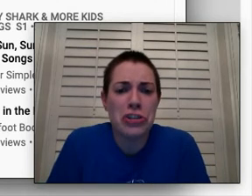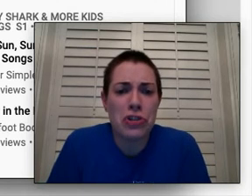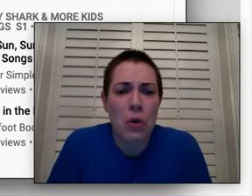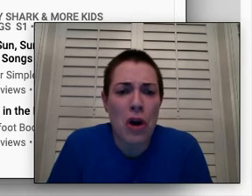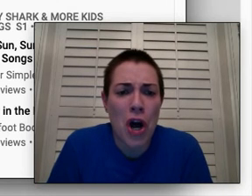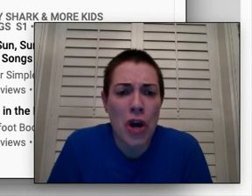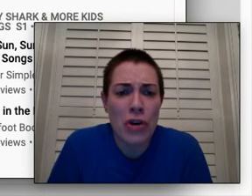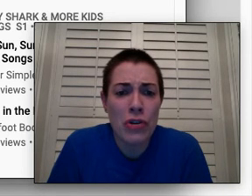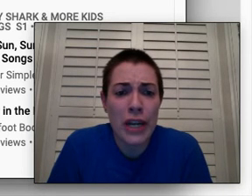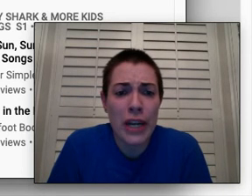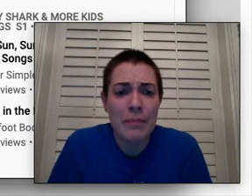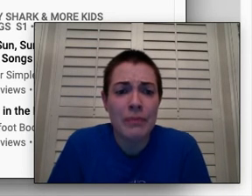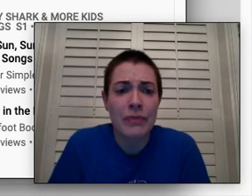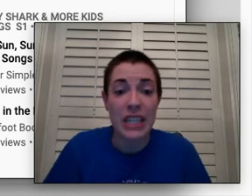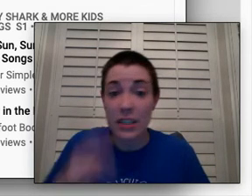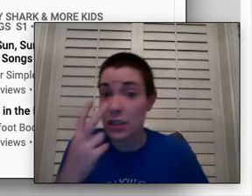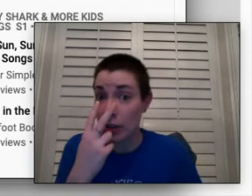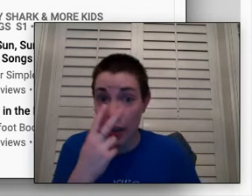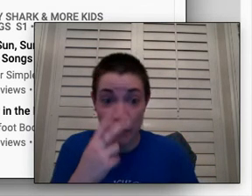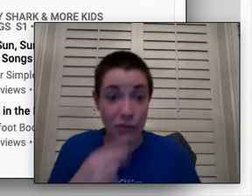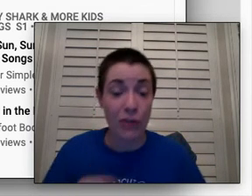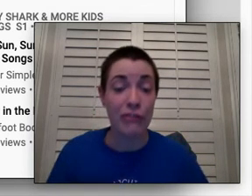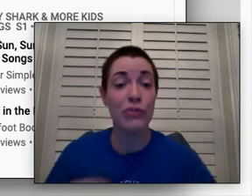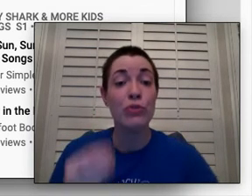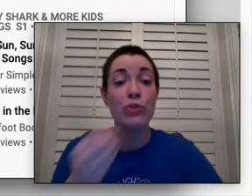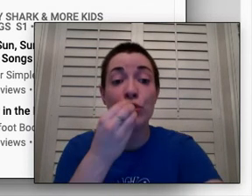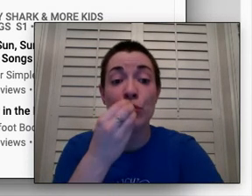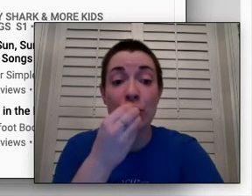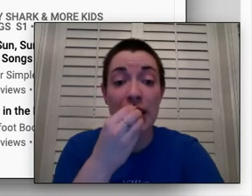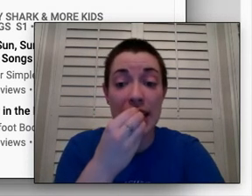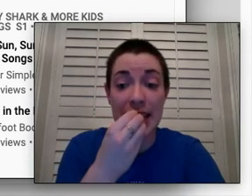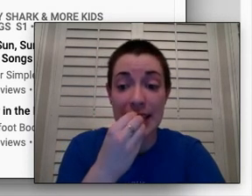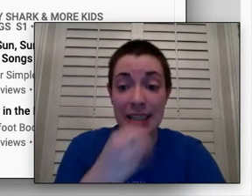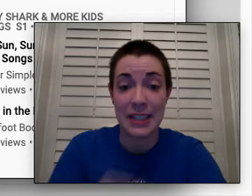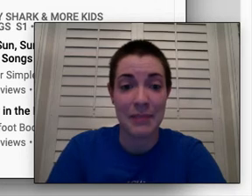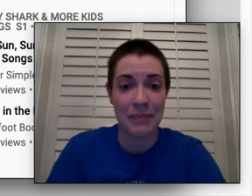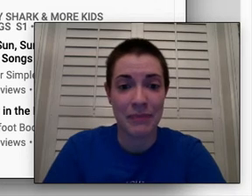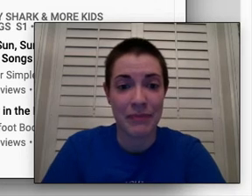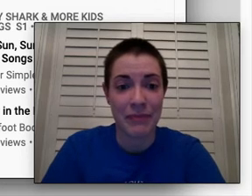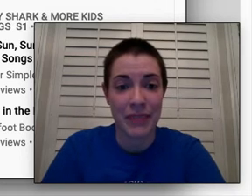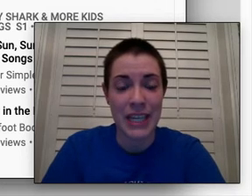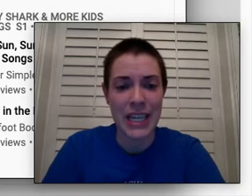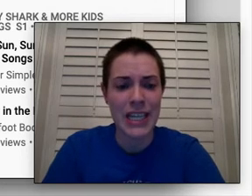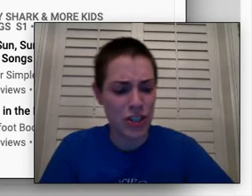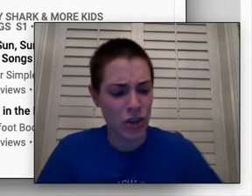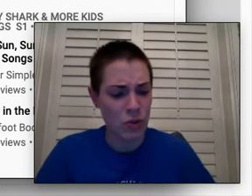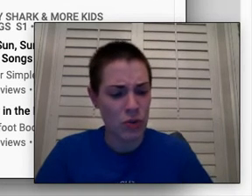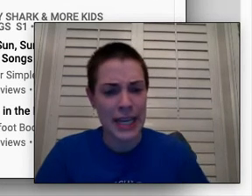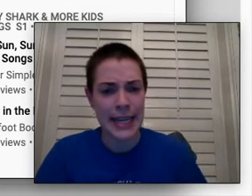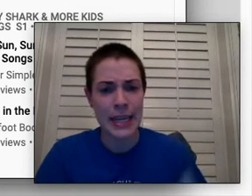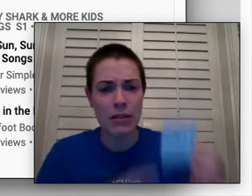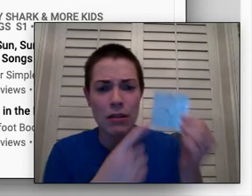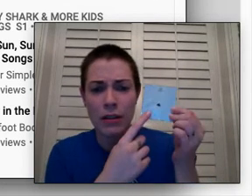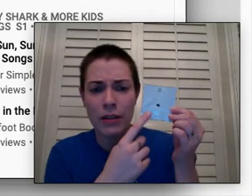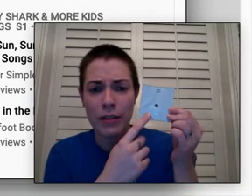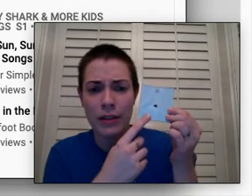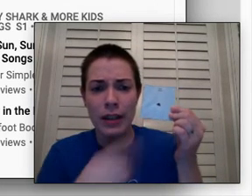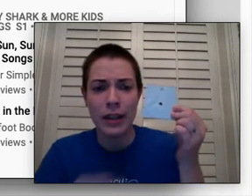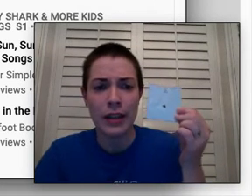he's so hungry. He's looking for food to eat. He's so